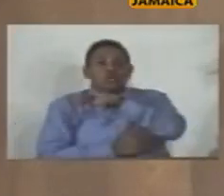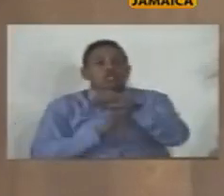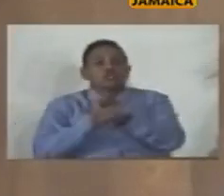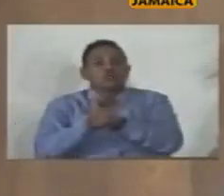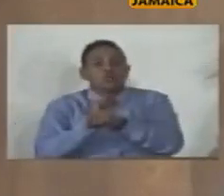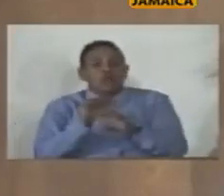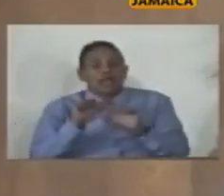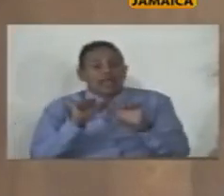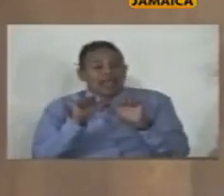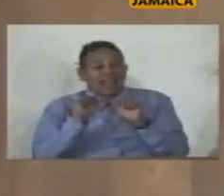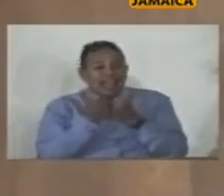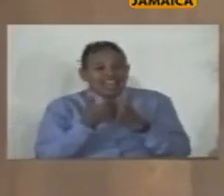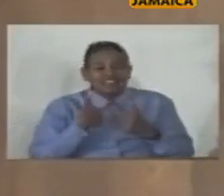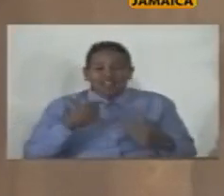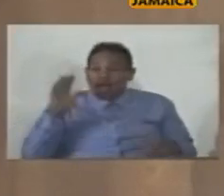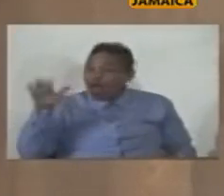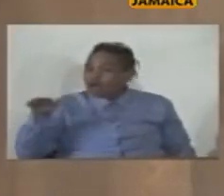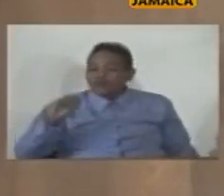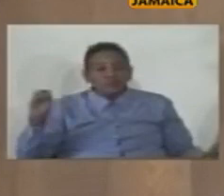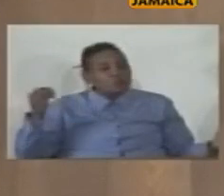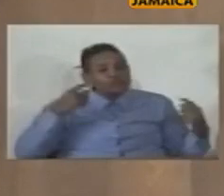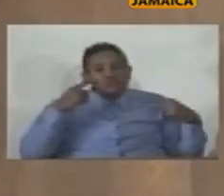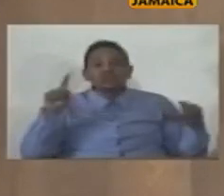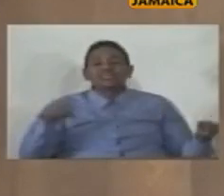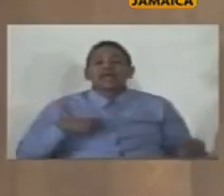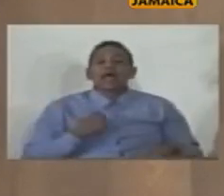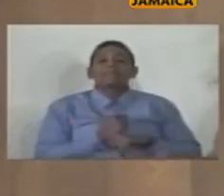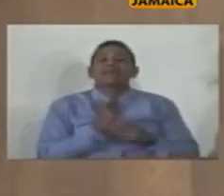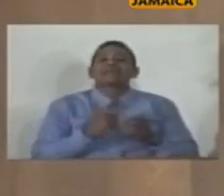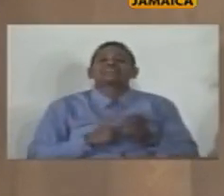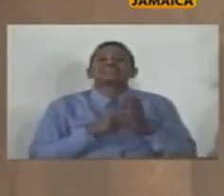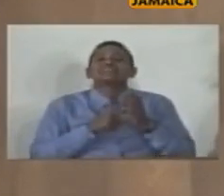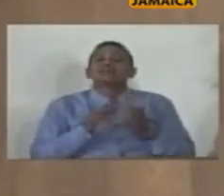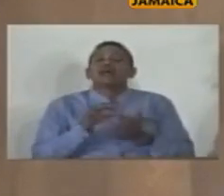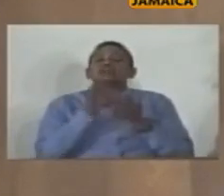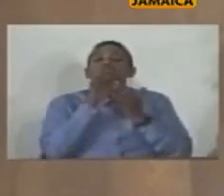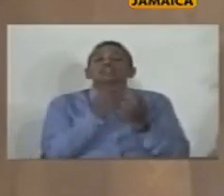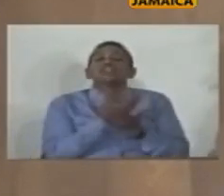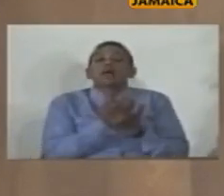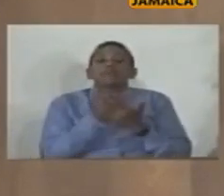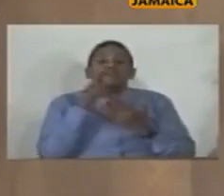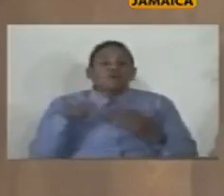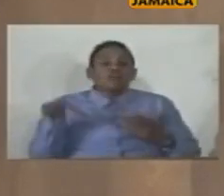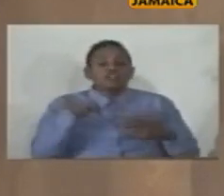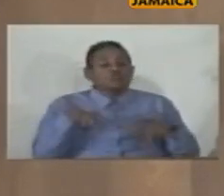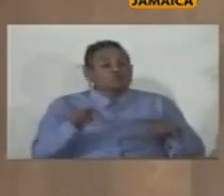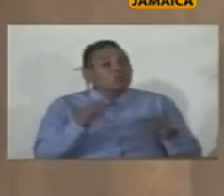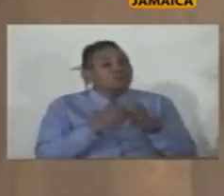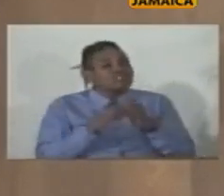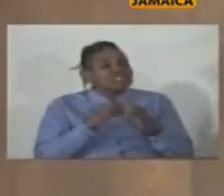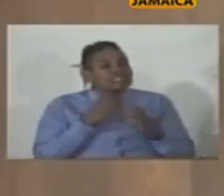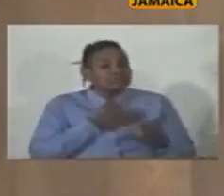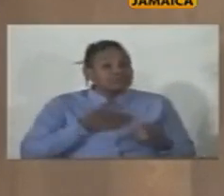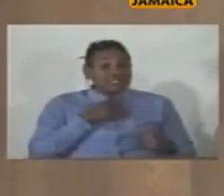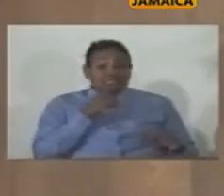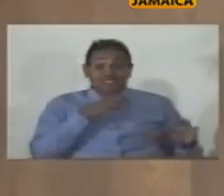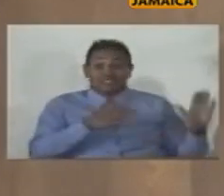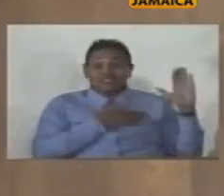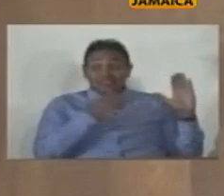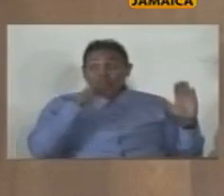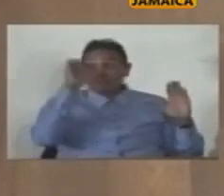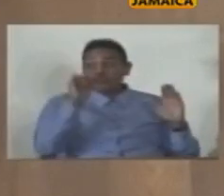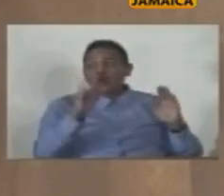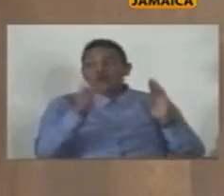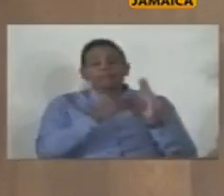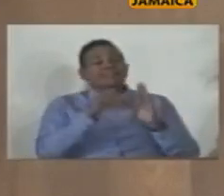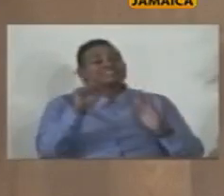success. I'm making a special appeal for these roads to be repaired. The citizens of South Manchester deserve